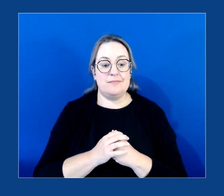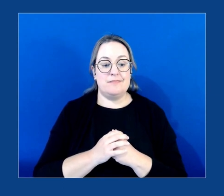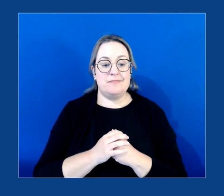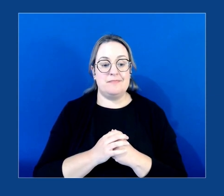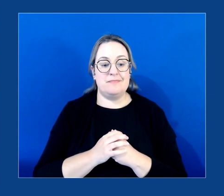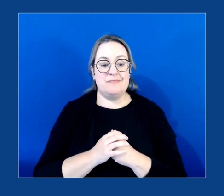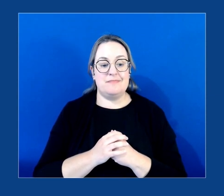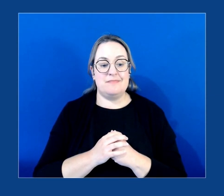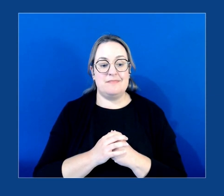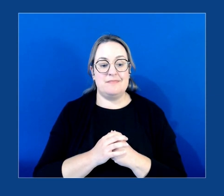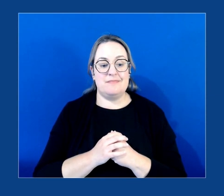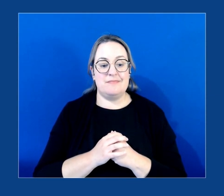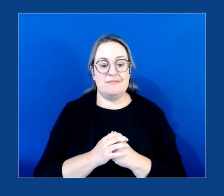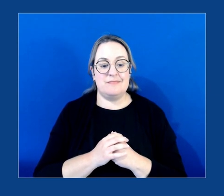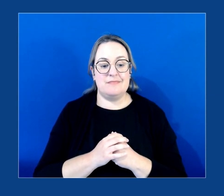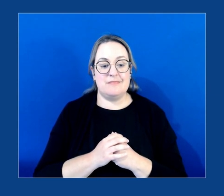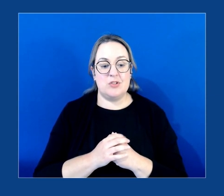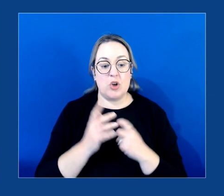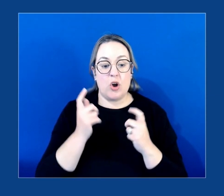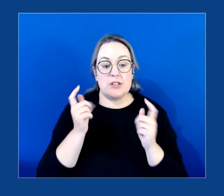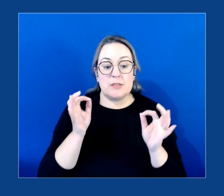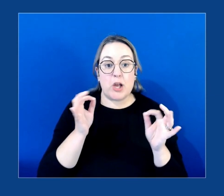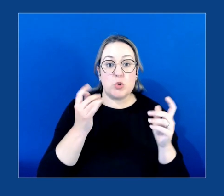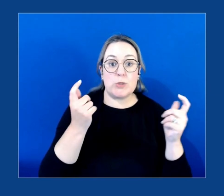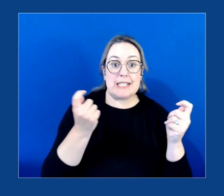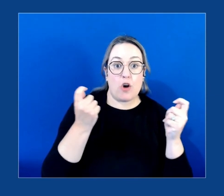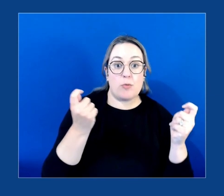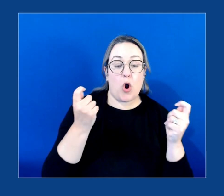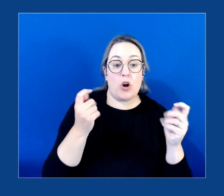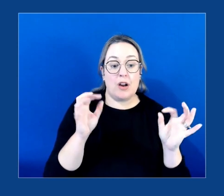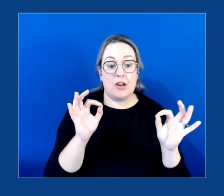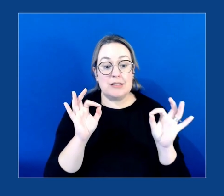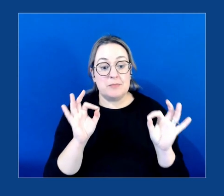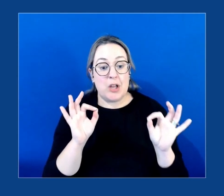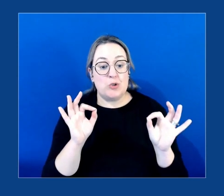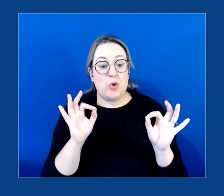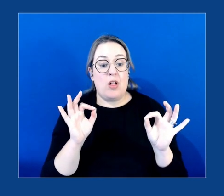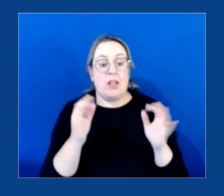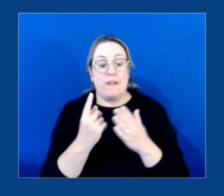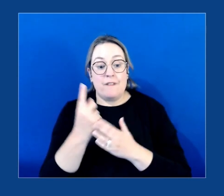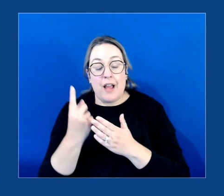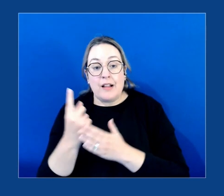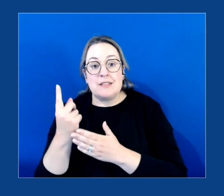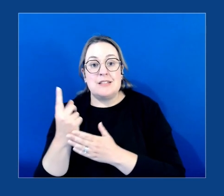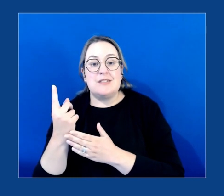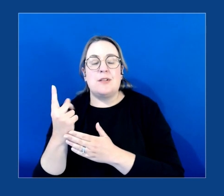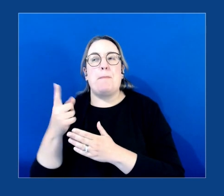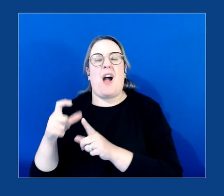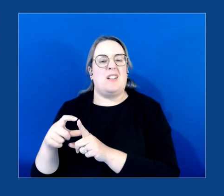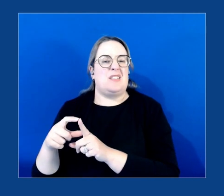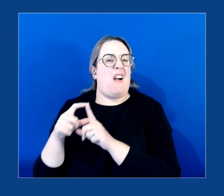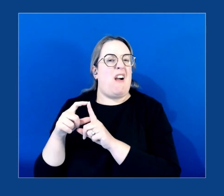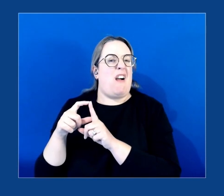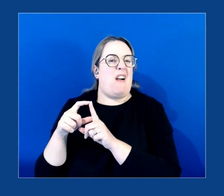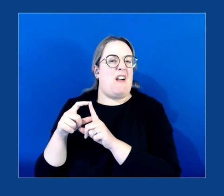put it, Jarawanpa. Yeah, Gungal, I think. But that's an odd one.